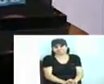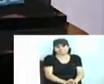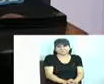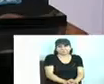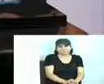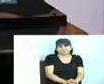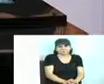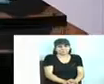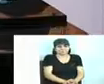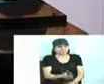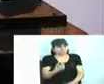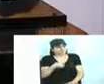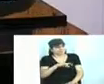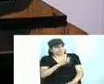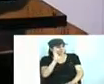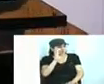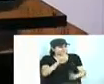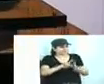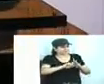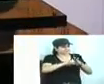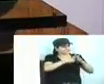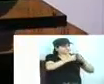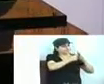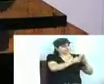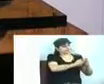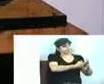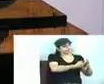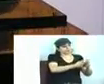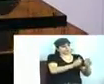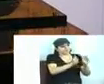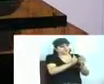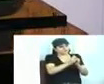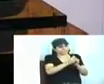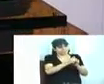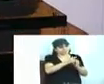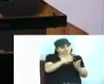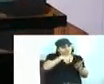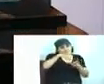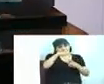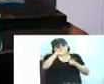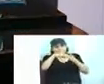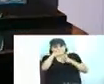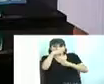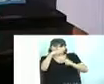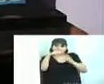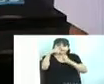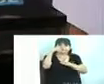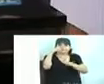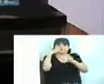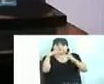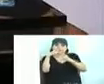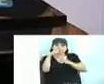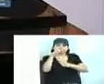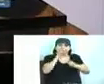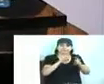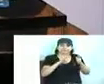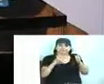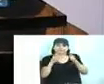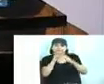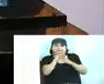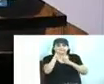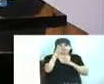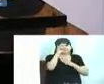We'll begin with a spin, traveling in